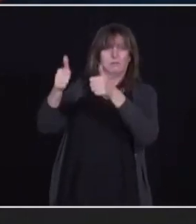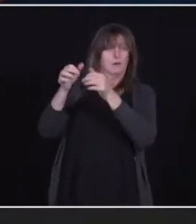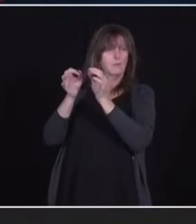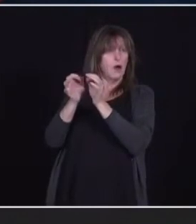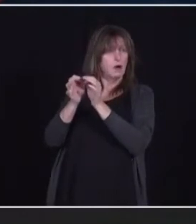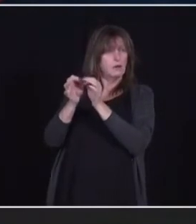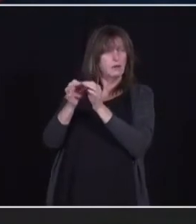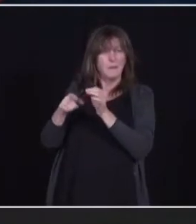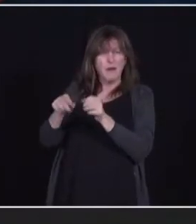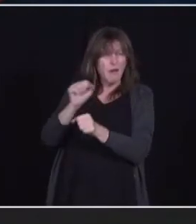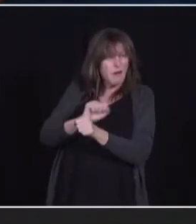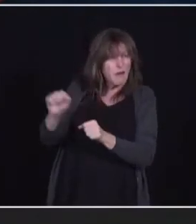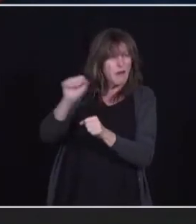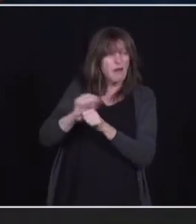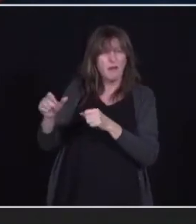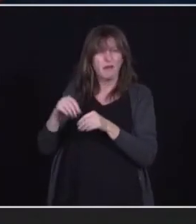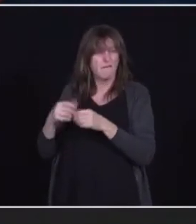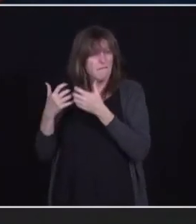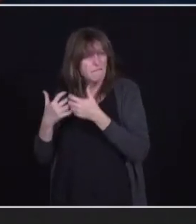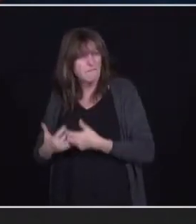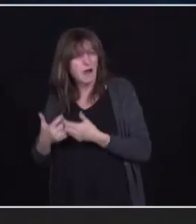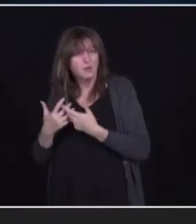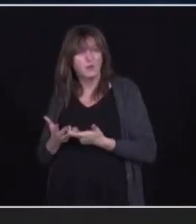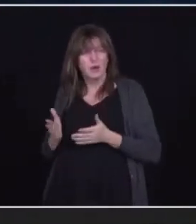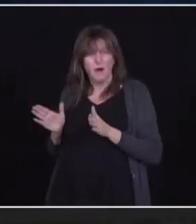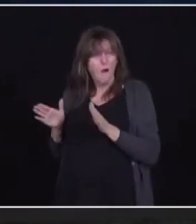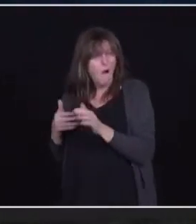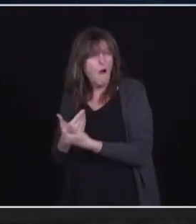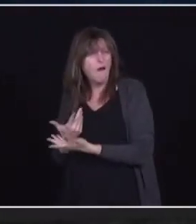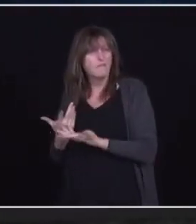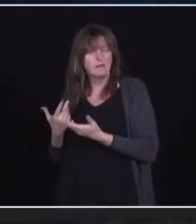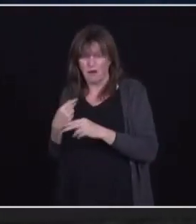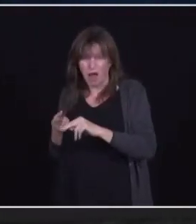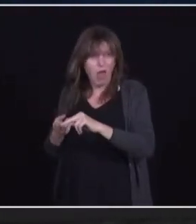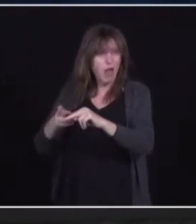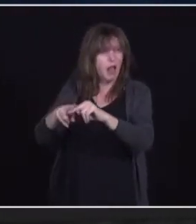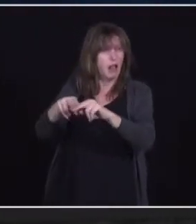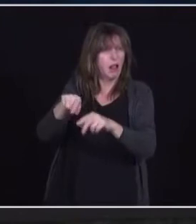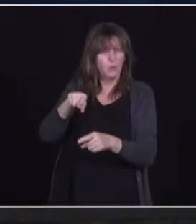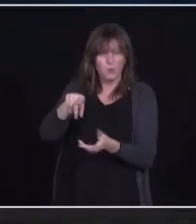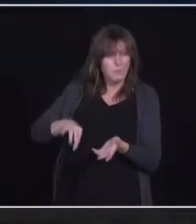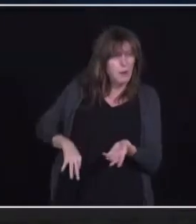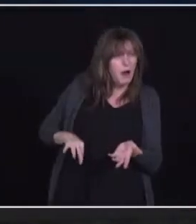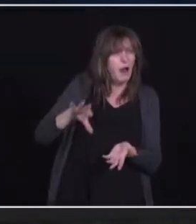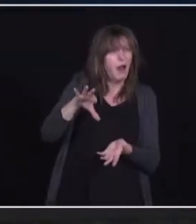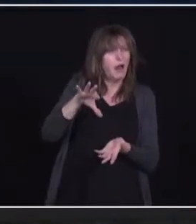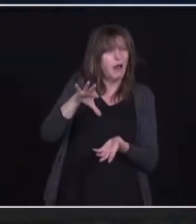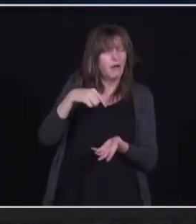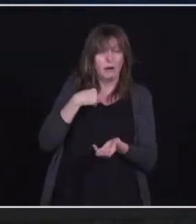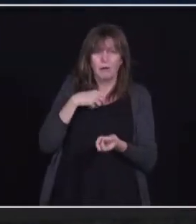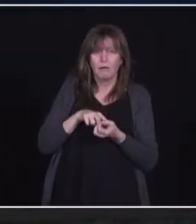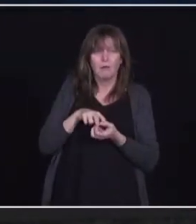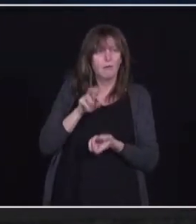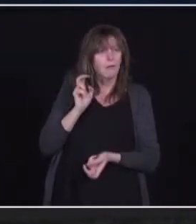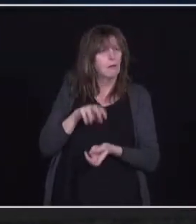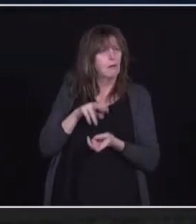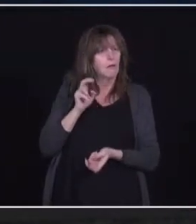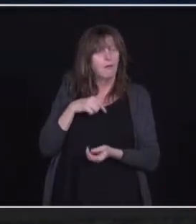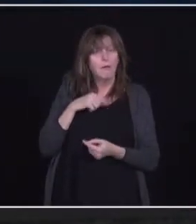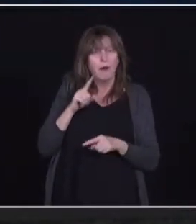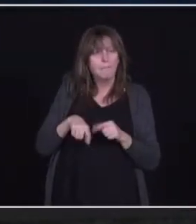in the factories or the offices. I was floored when I heard this. A matter of fact, I couldn't believe it. I had to double check.